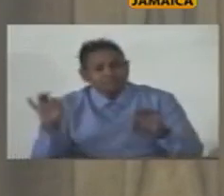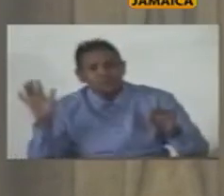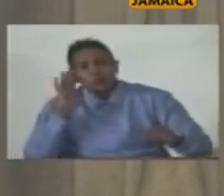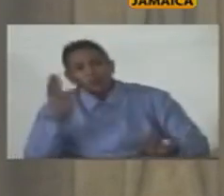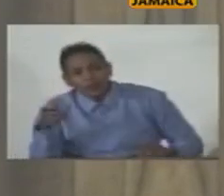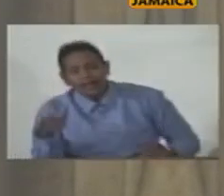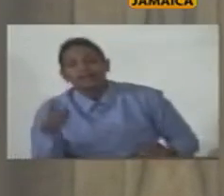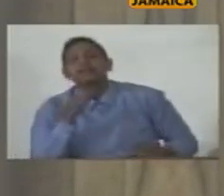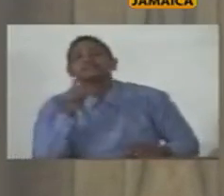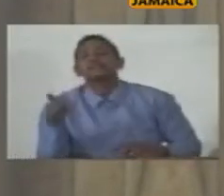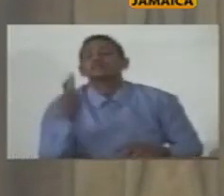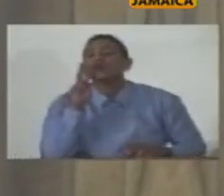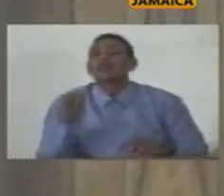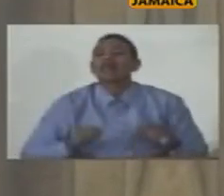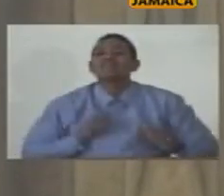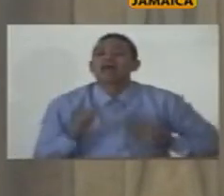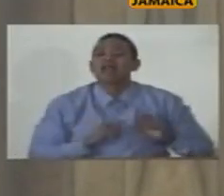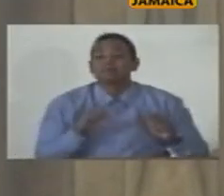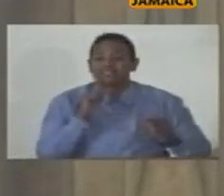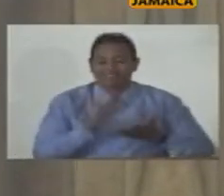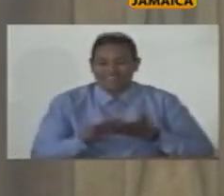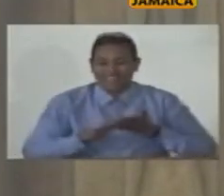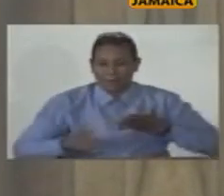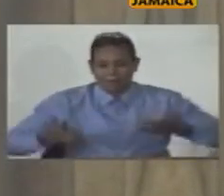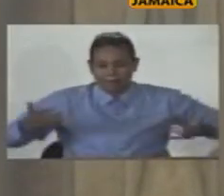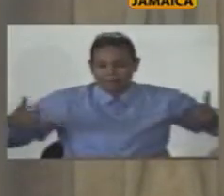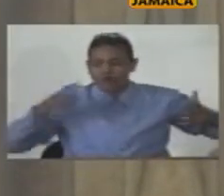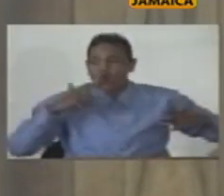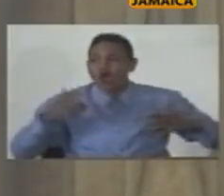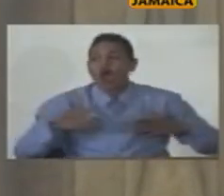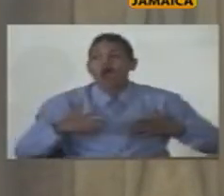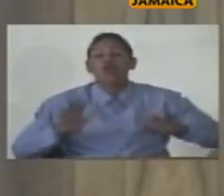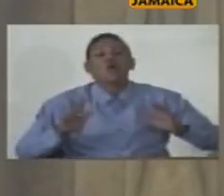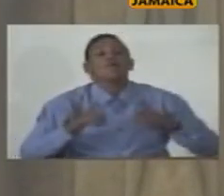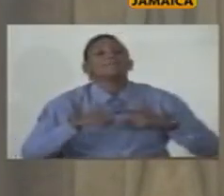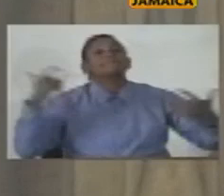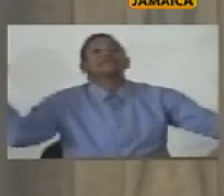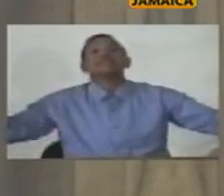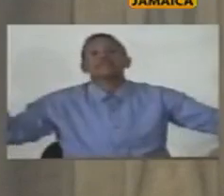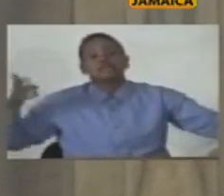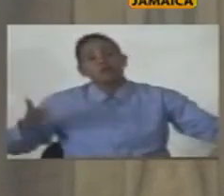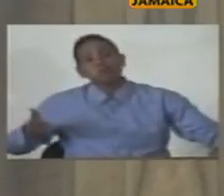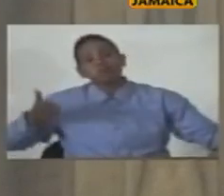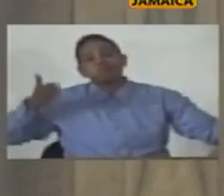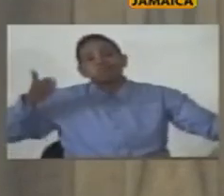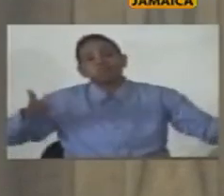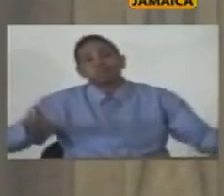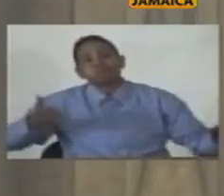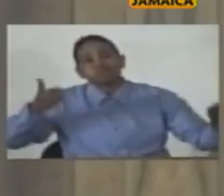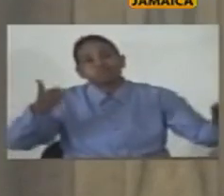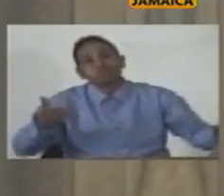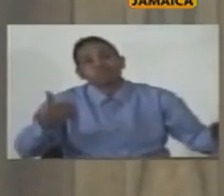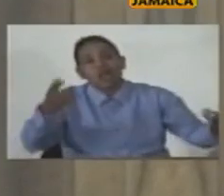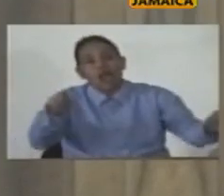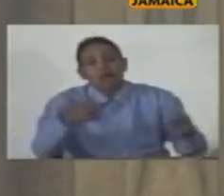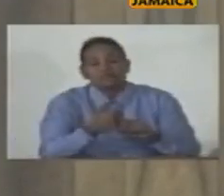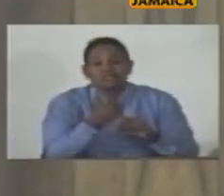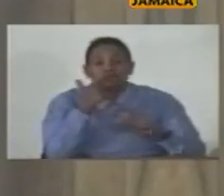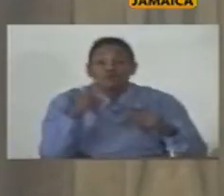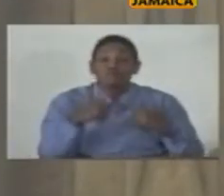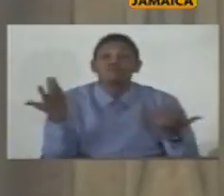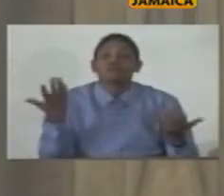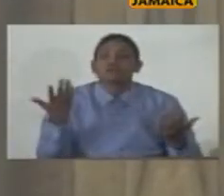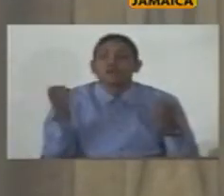the viability of dredging the harbour to accommodate larger cruise ships. This will bring much needed economic boost